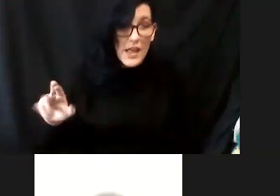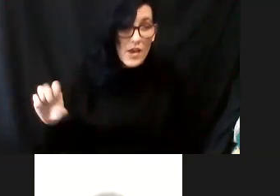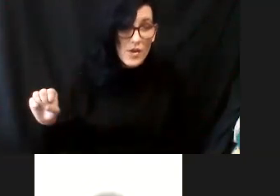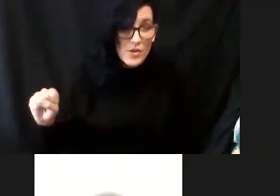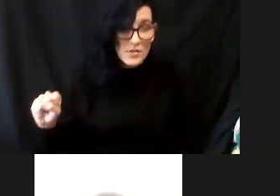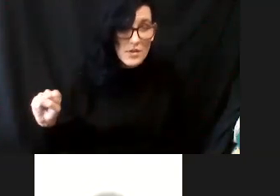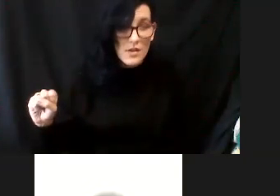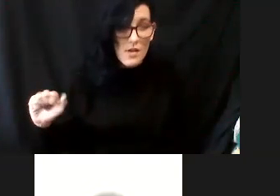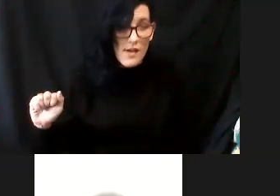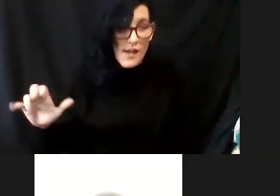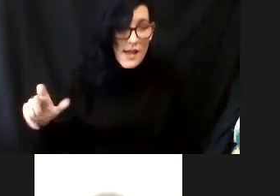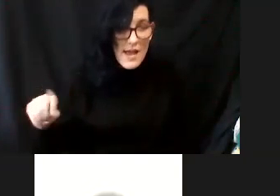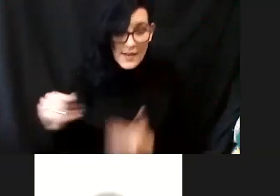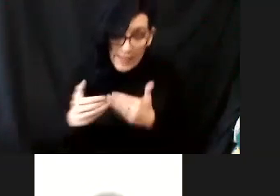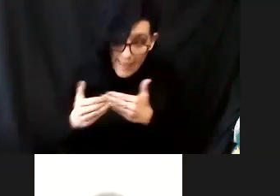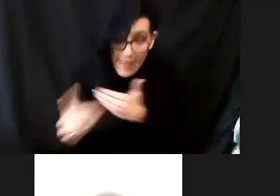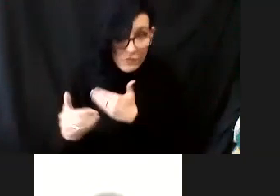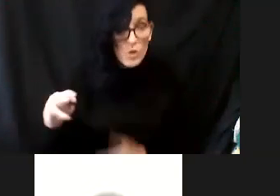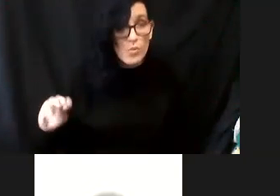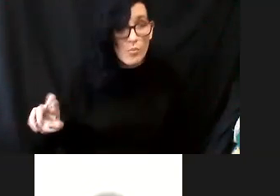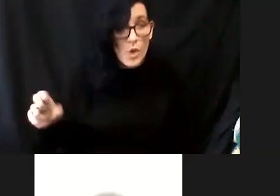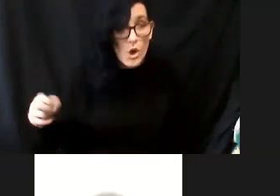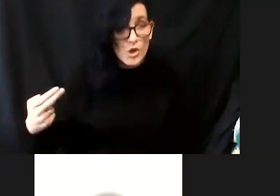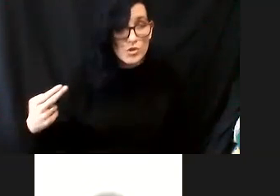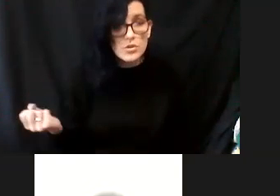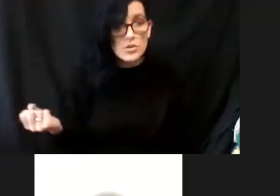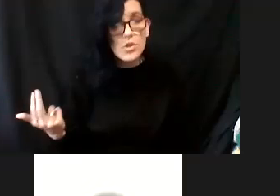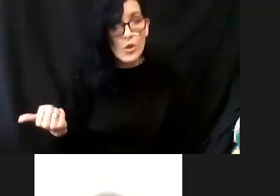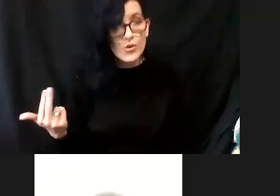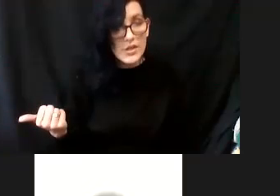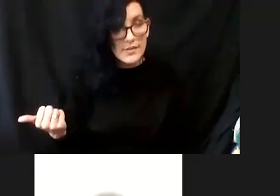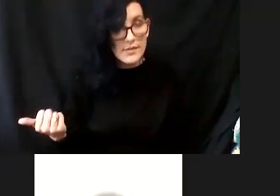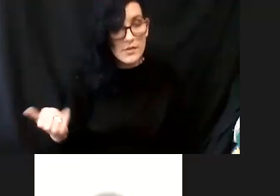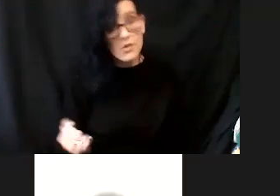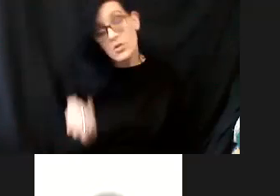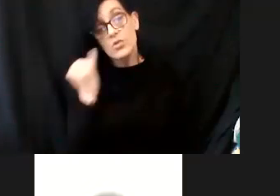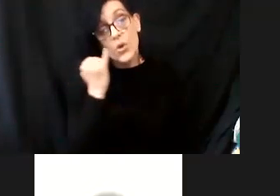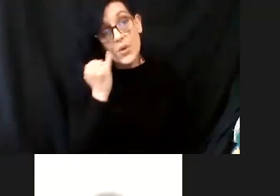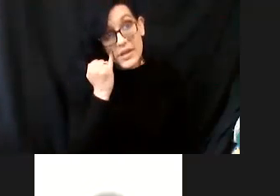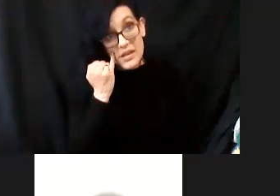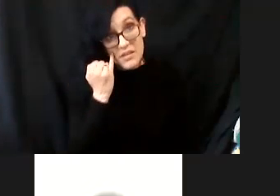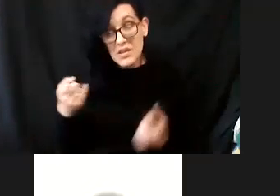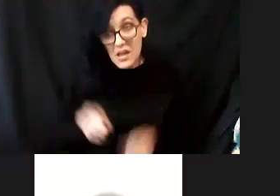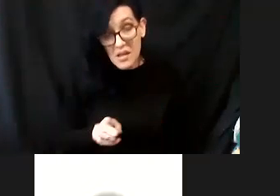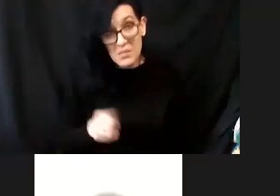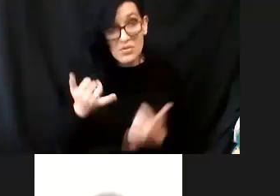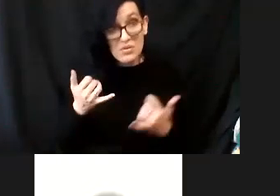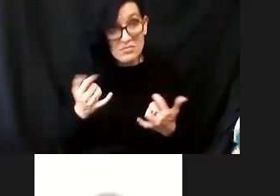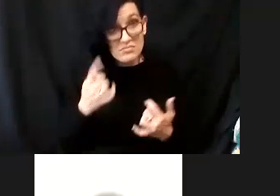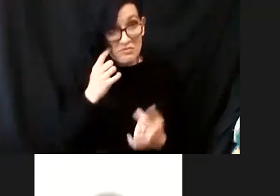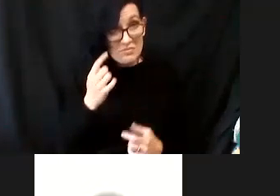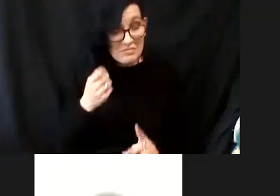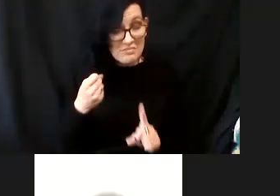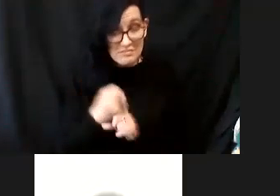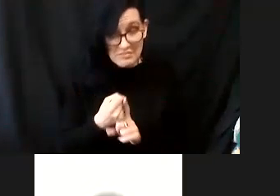if this is happening to you, you can give legal aid a call to see if we could provide you